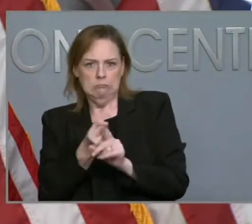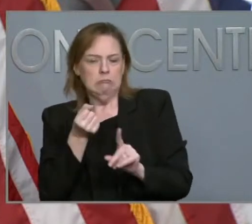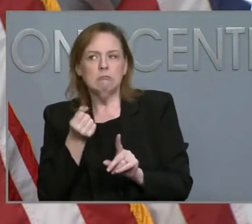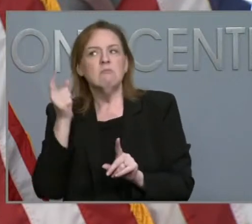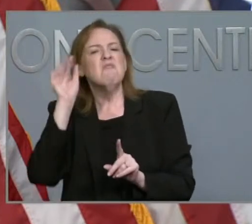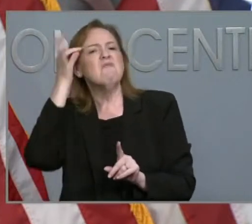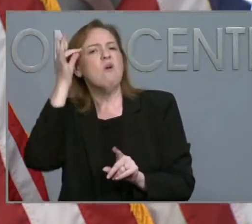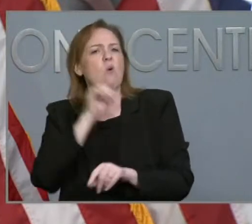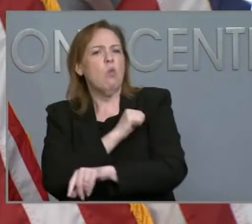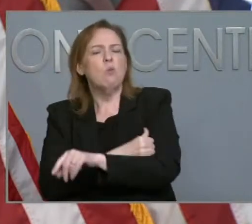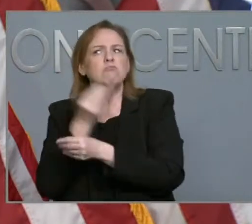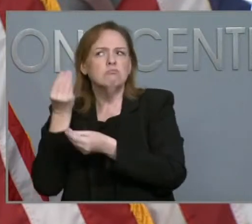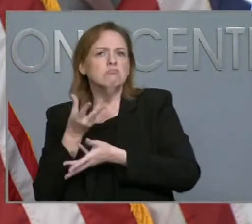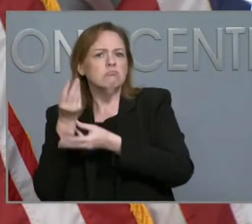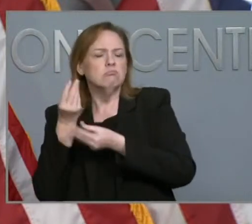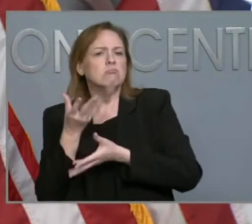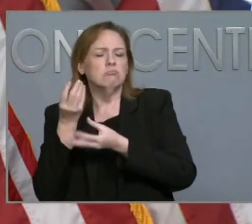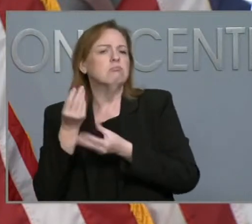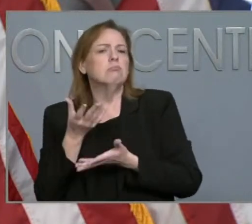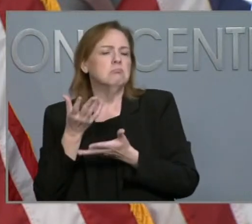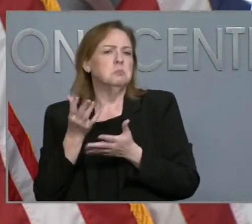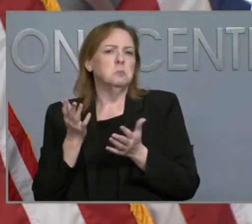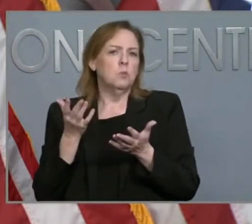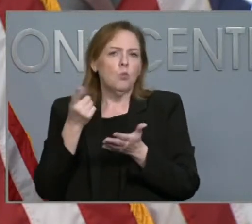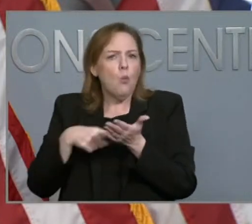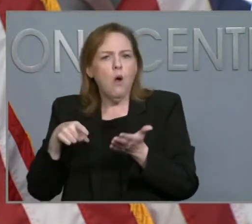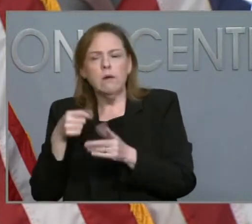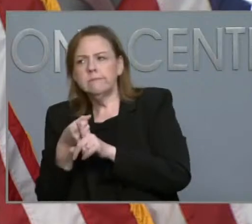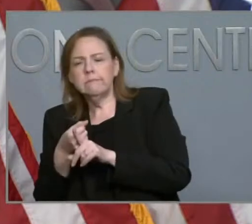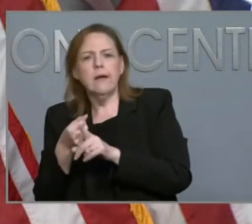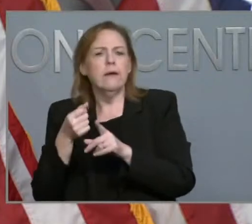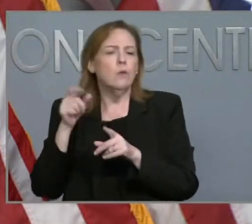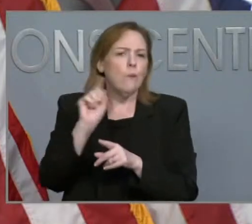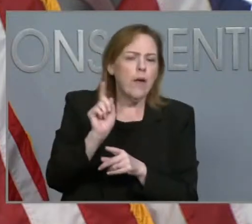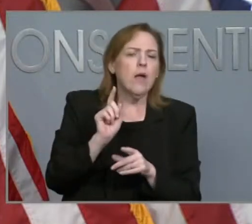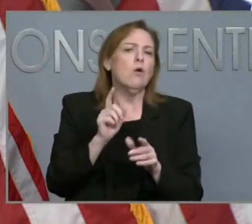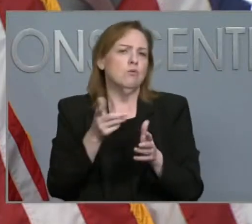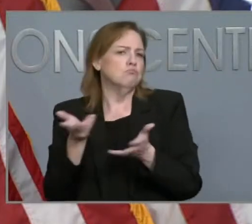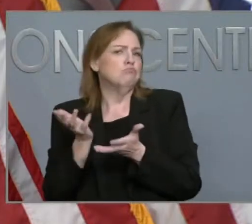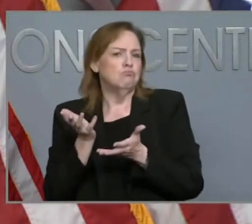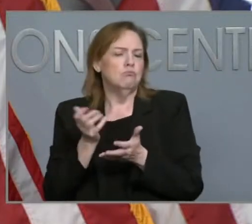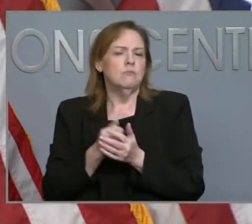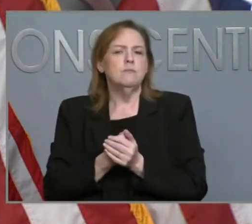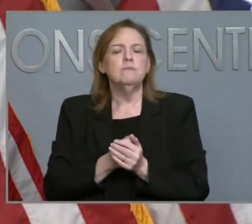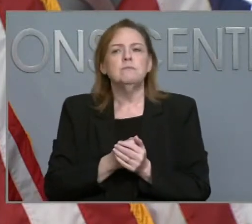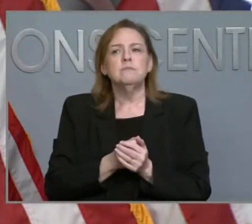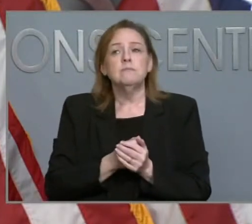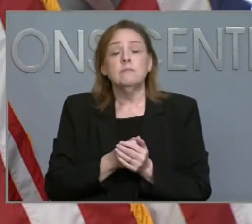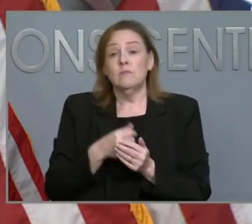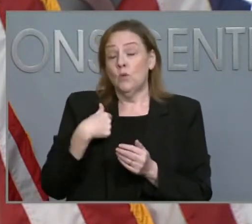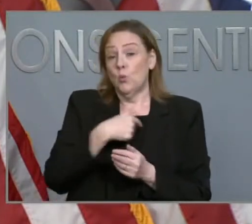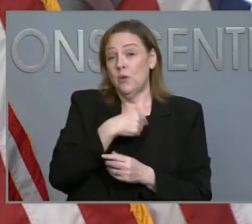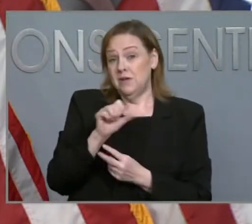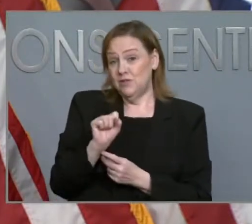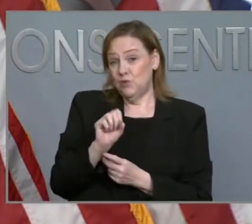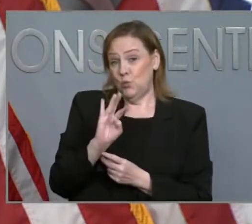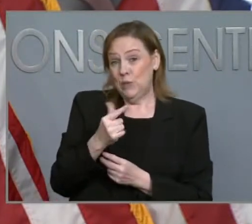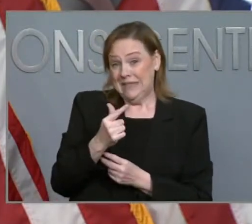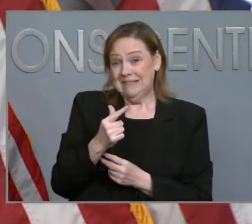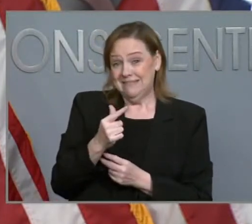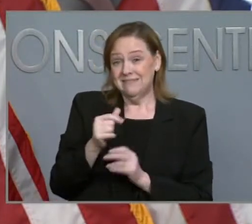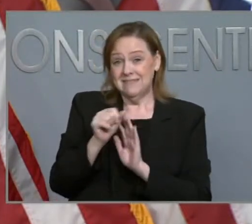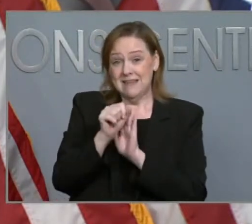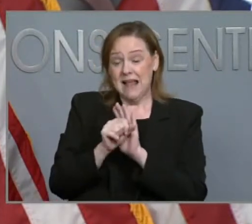us apprised of any efforts that directly target us. As a swing state, we are sometimes